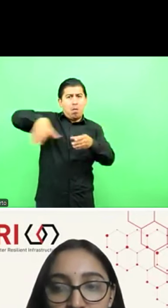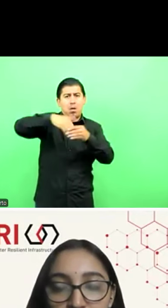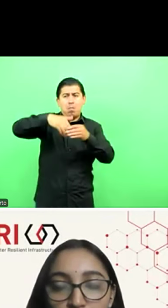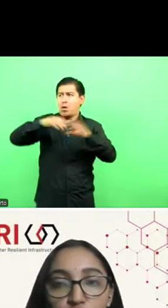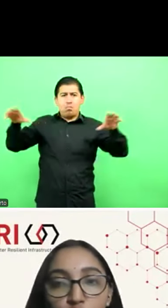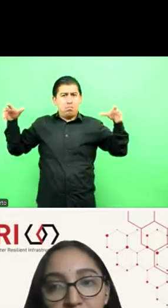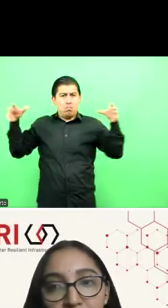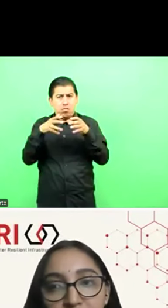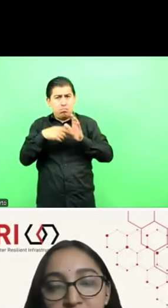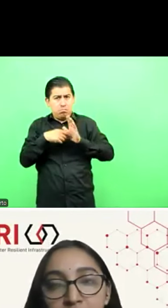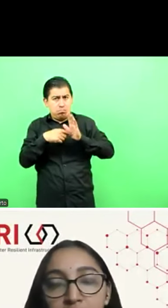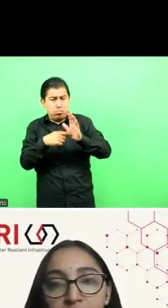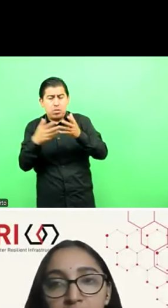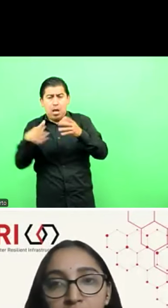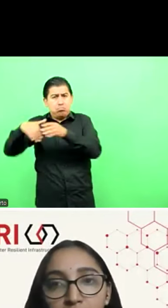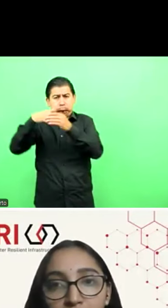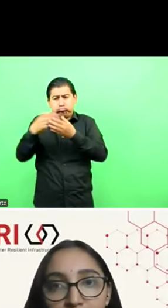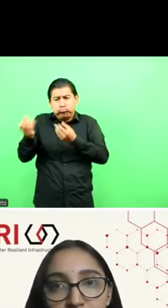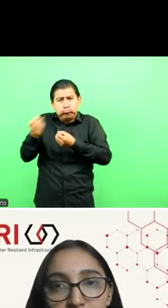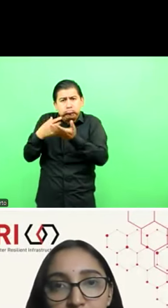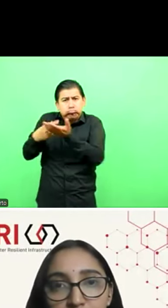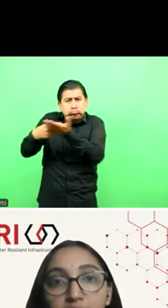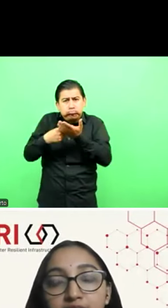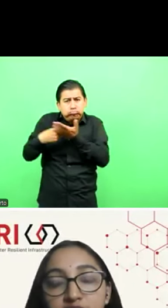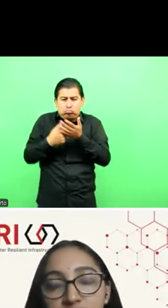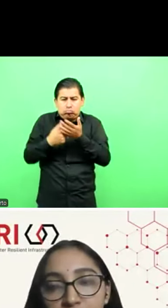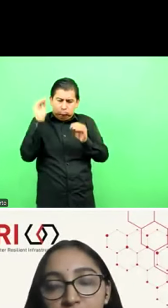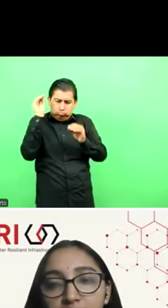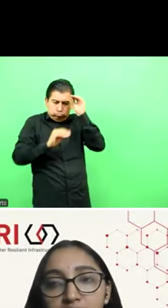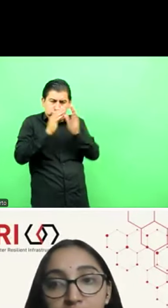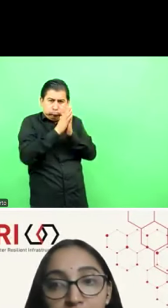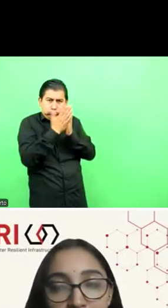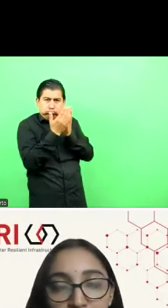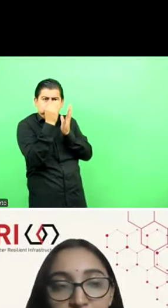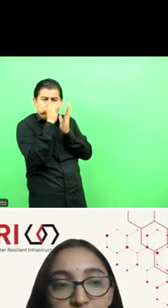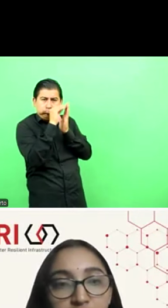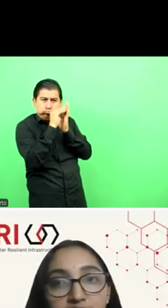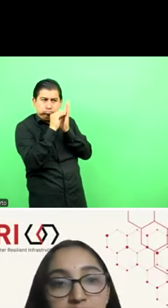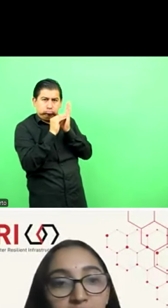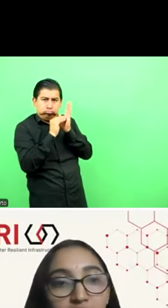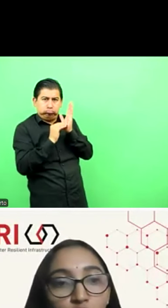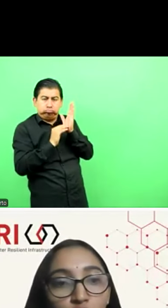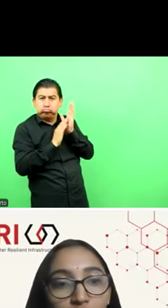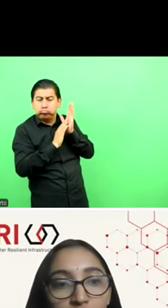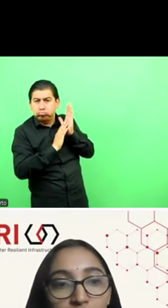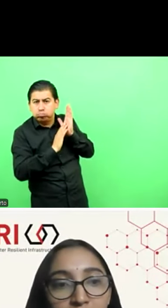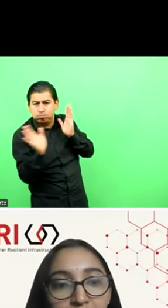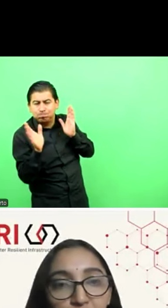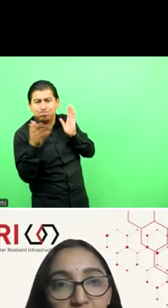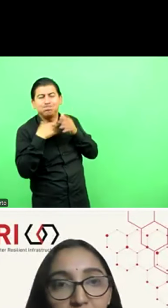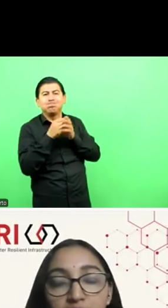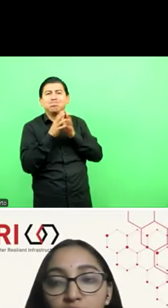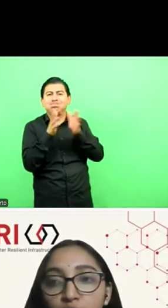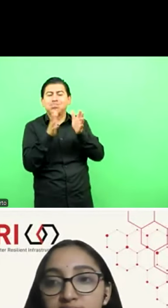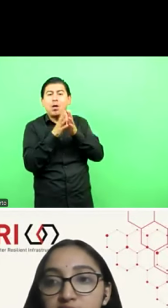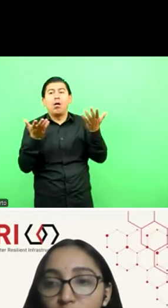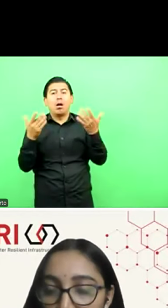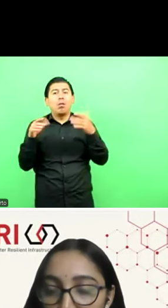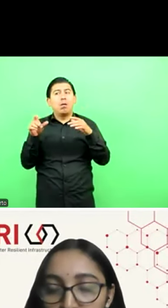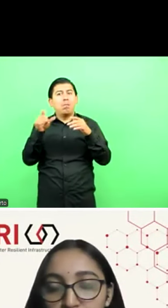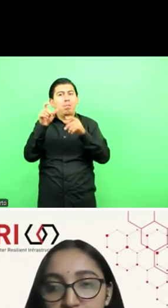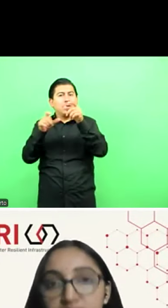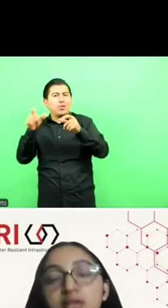managers or operators. And additionally, a key intervention as part of our urban program was the